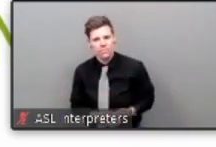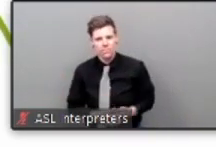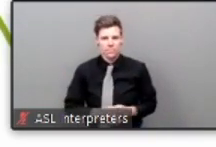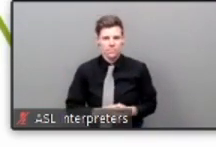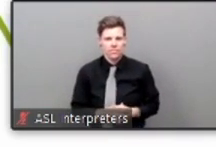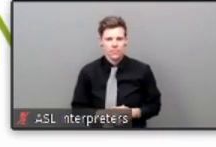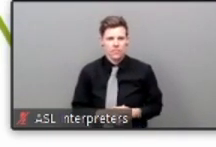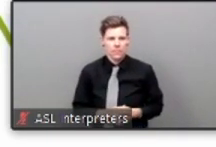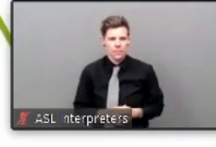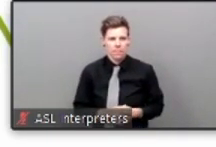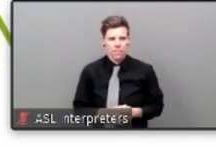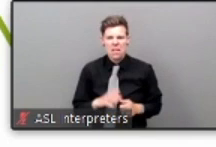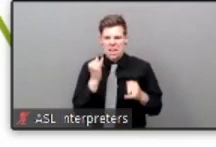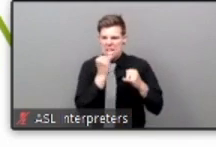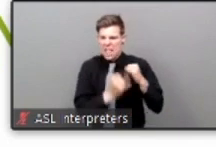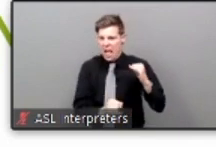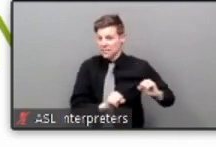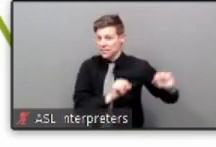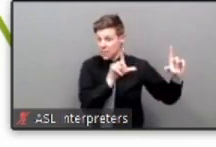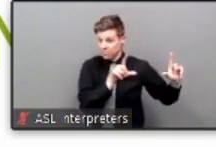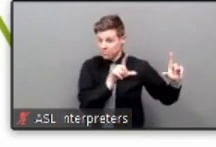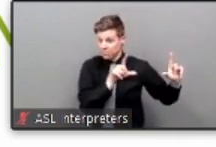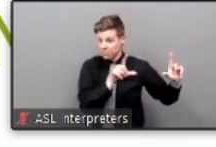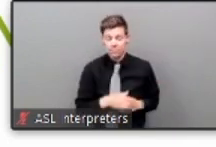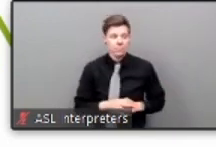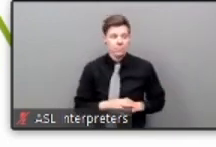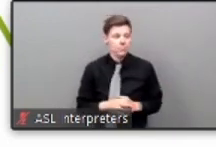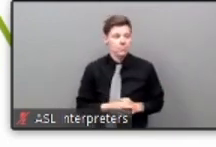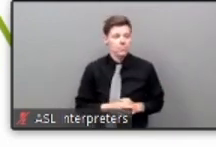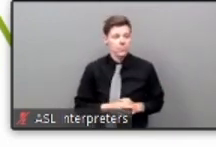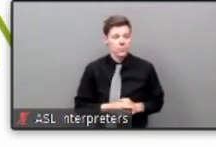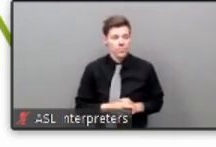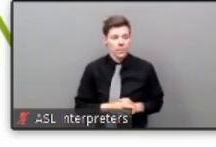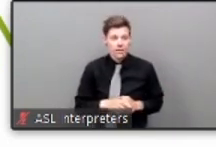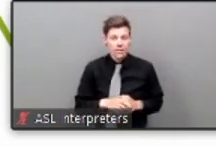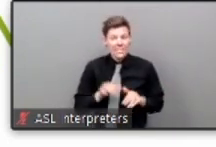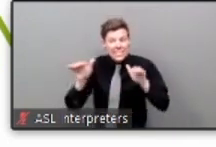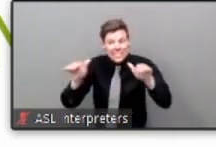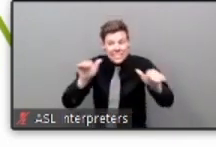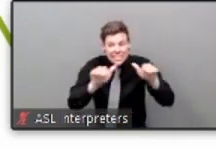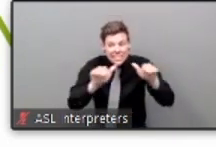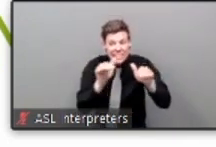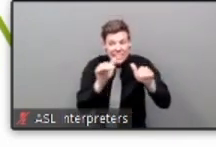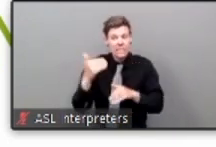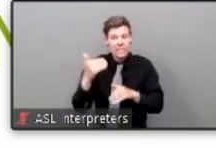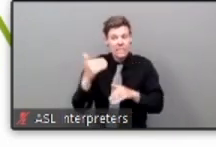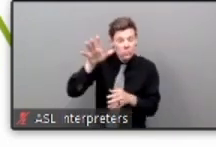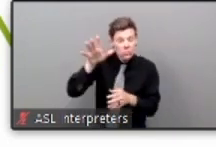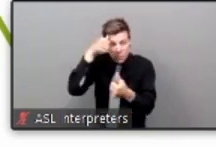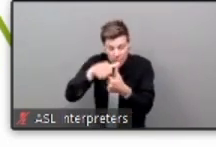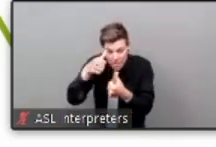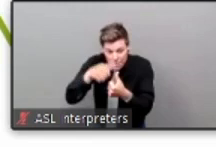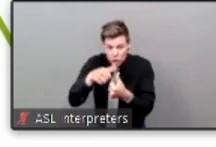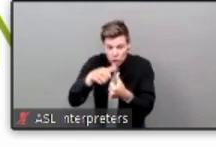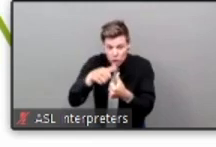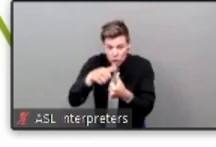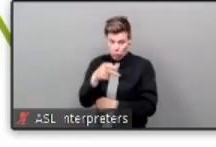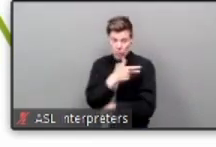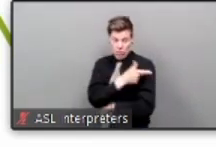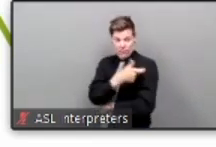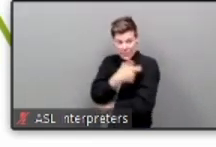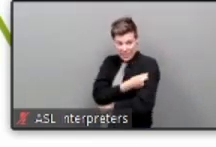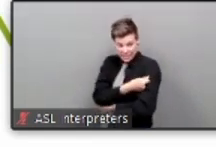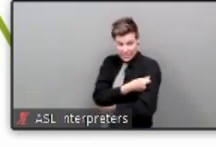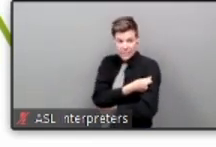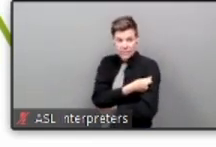just, you'll be fully vaccinated. Remember, 2 weeks after your second dose of the Pfizer or Moderna vaccine,